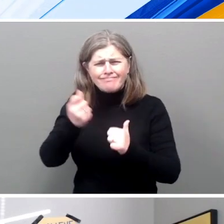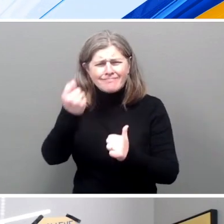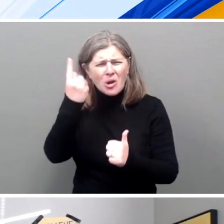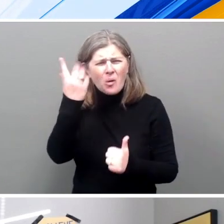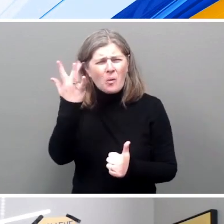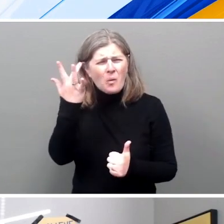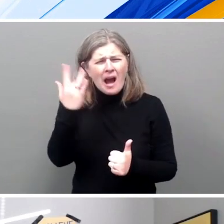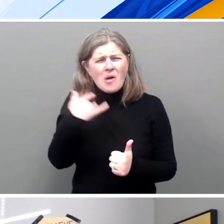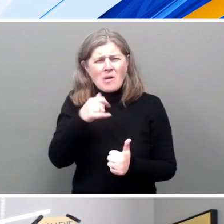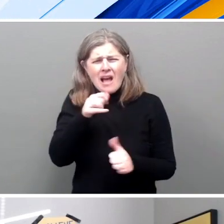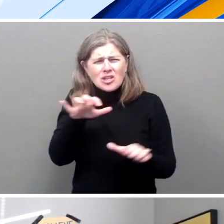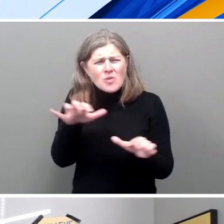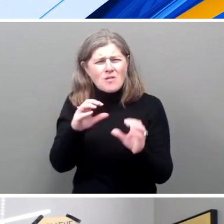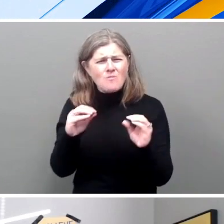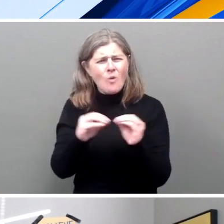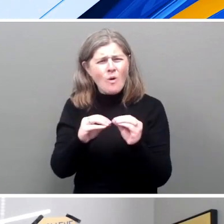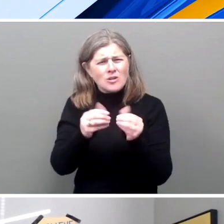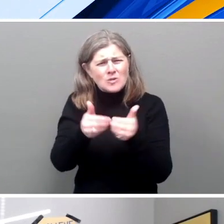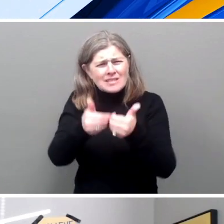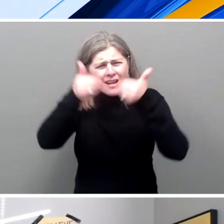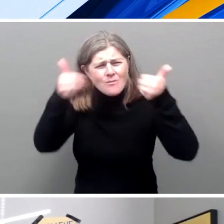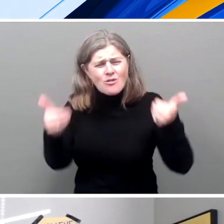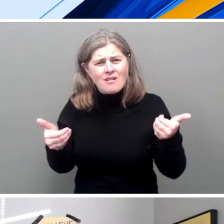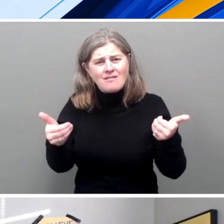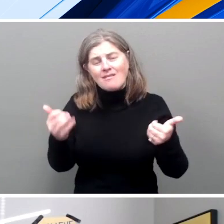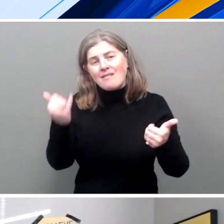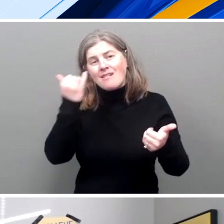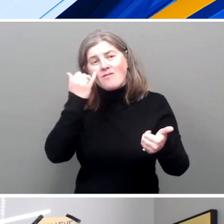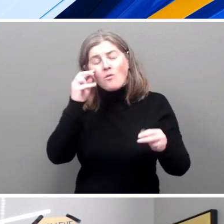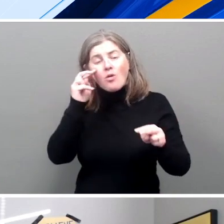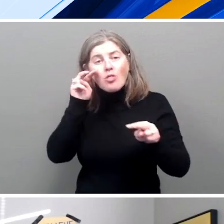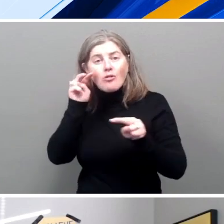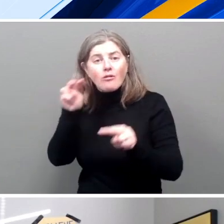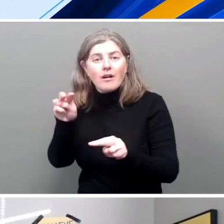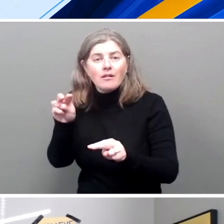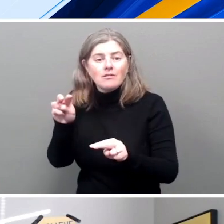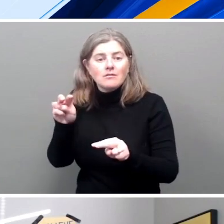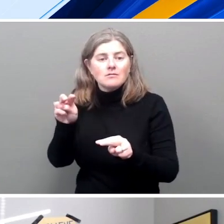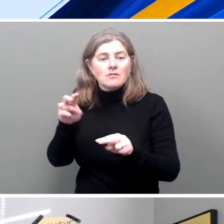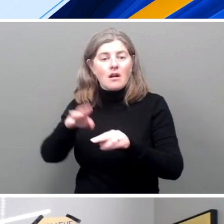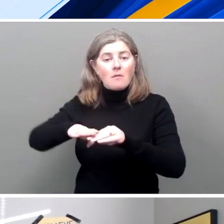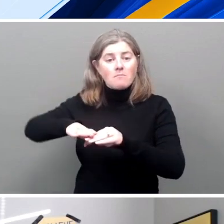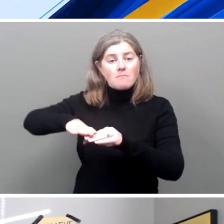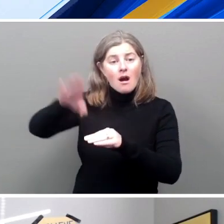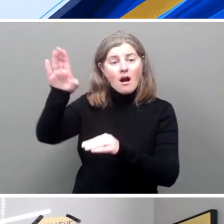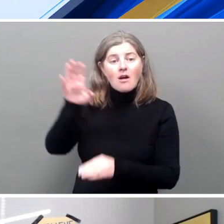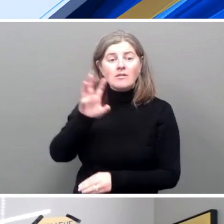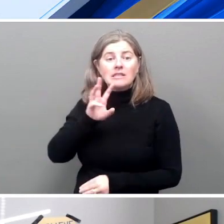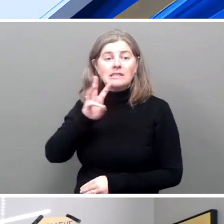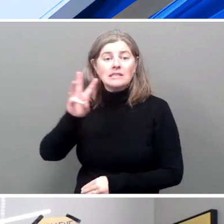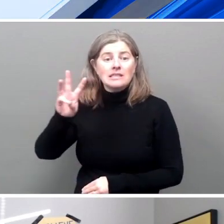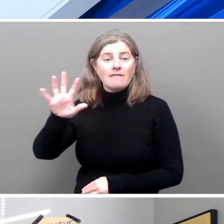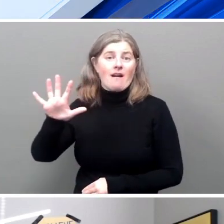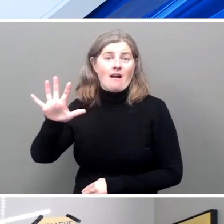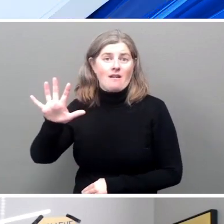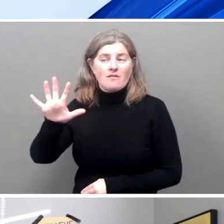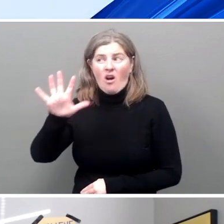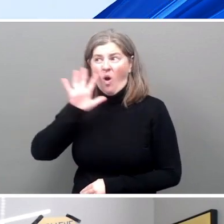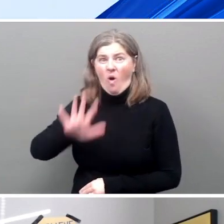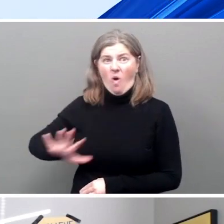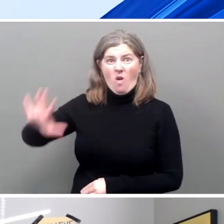we're not doing more to separate. And then when you look at the over 65, nationally,